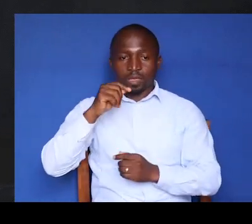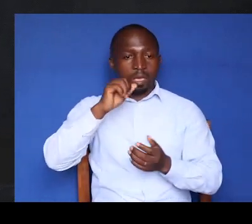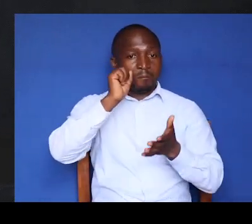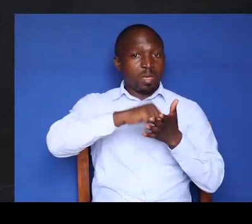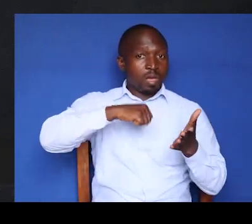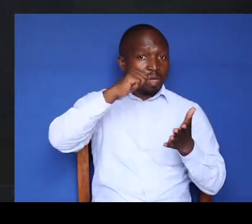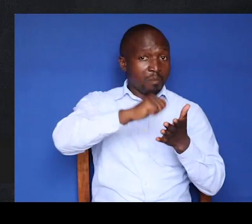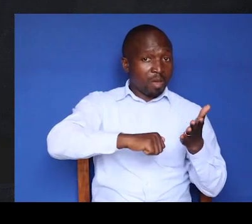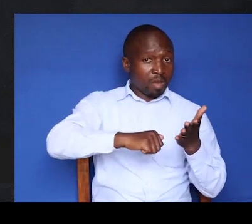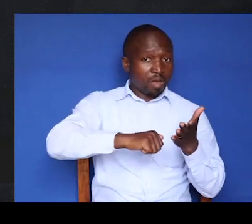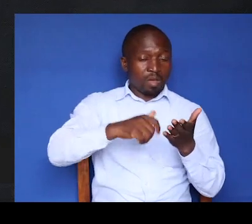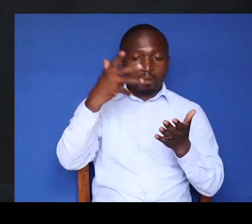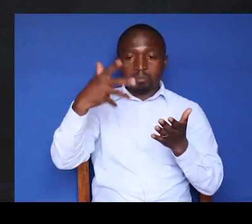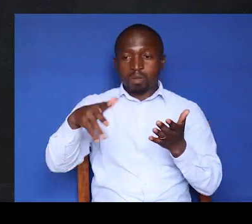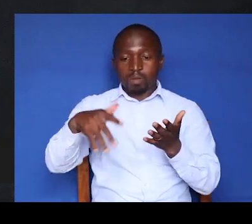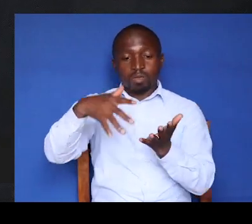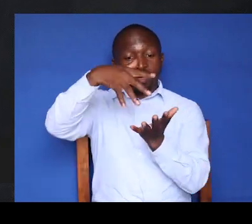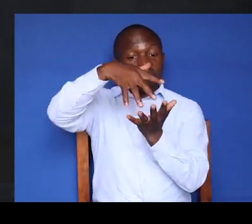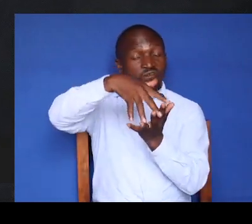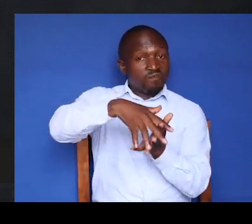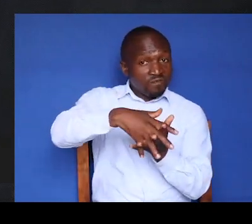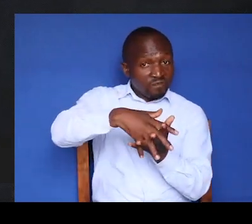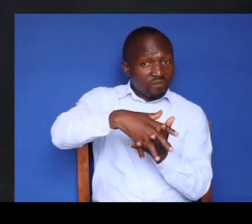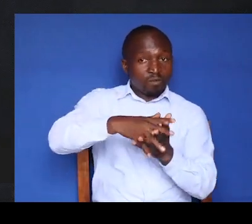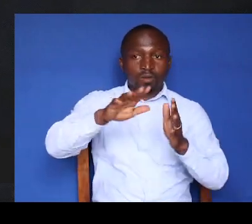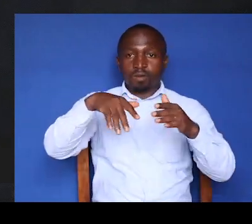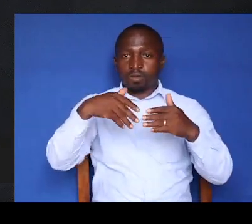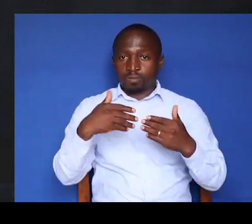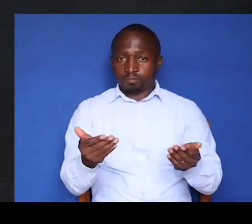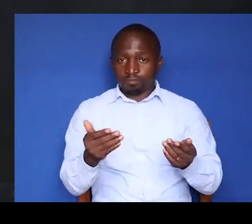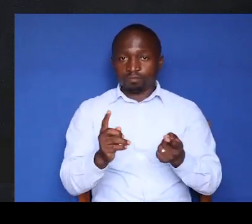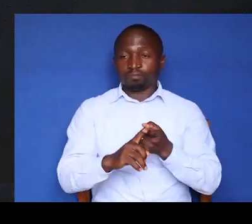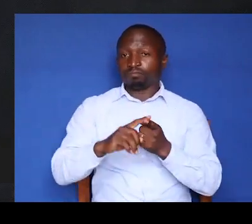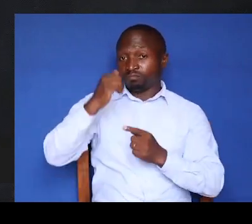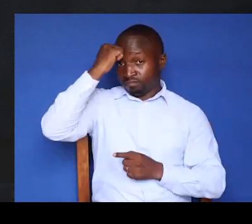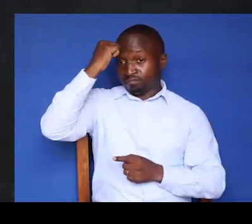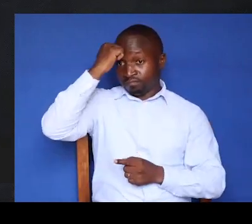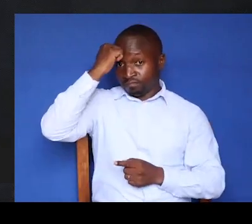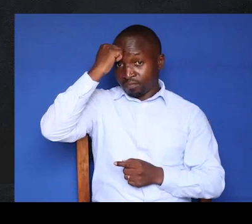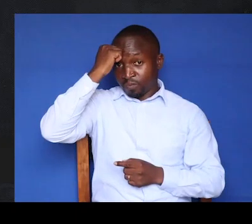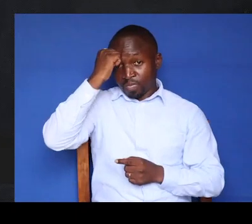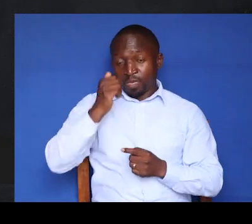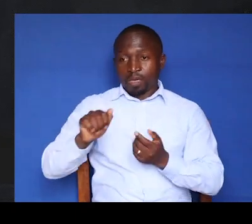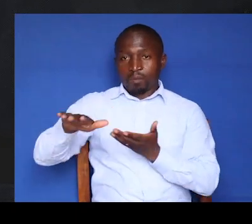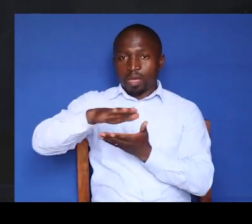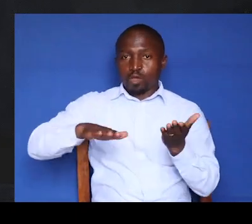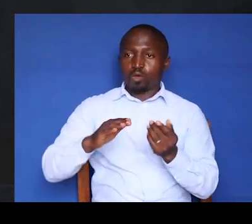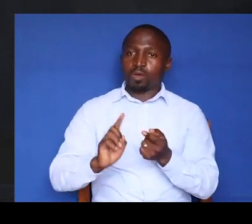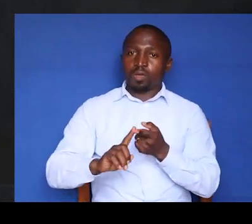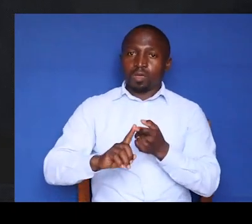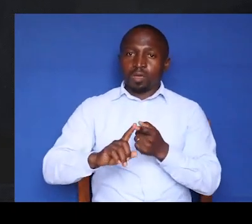where underlying rocks are permeable, as we can tip the case of limestone rocks